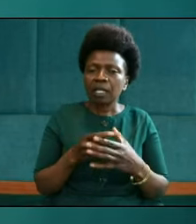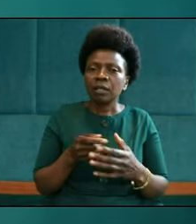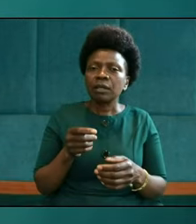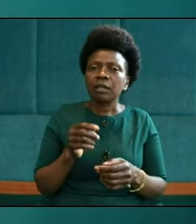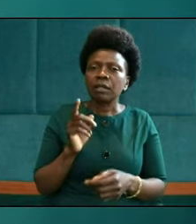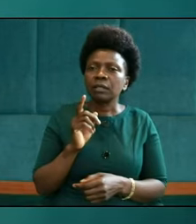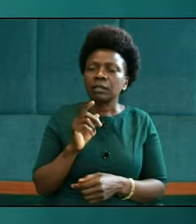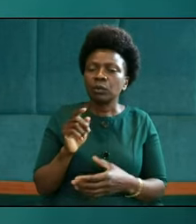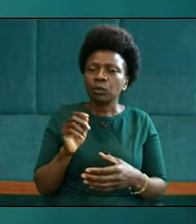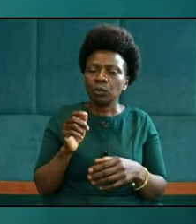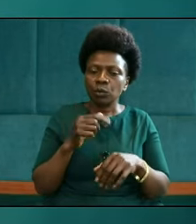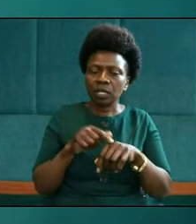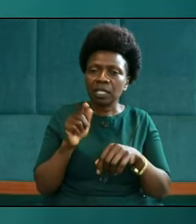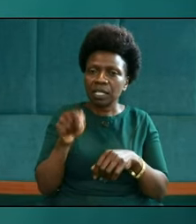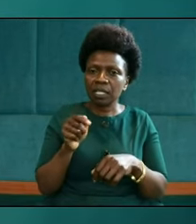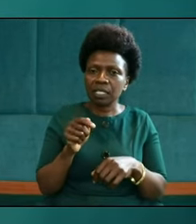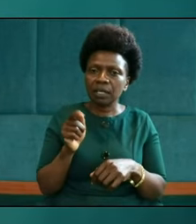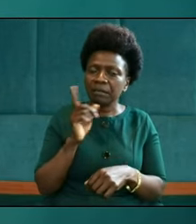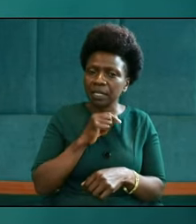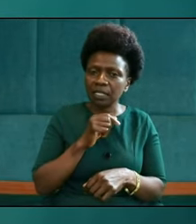time, I am going to kill him."